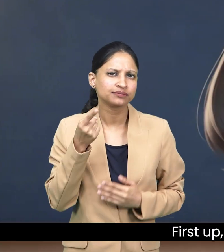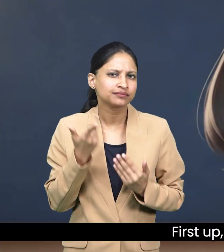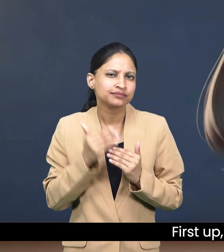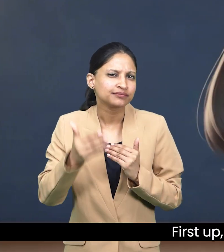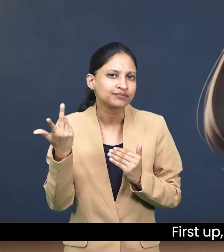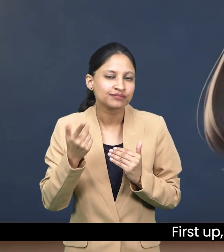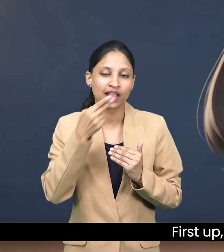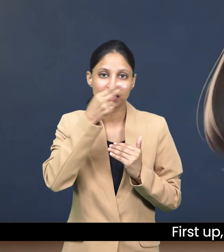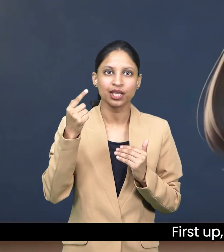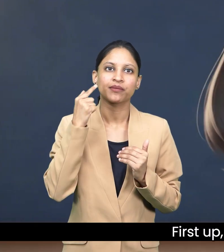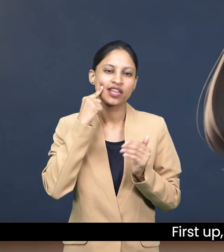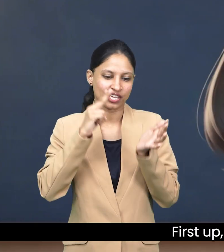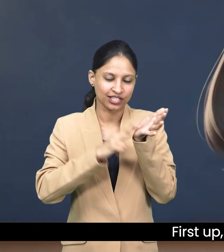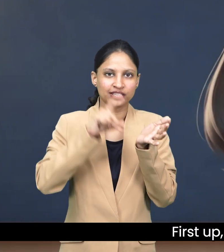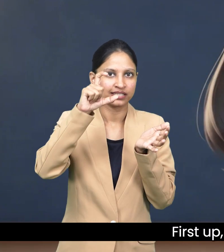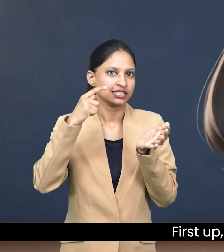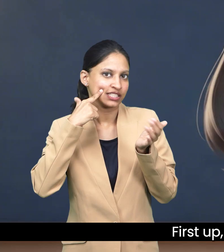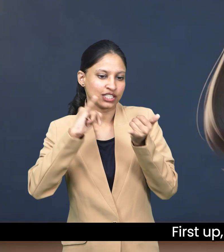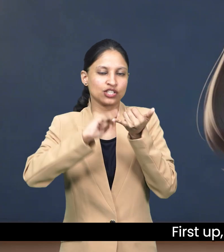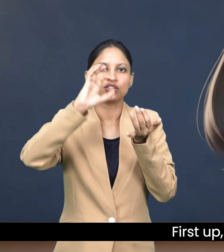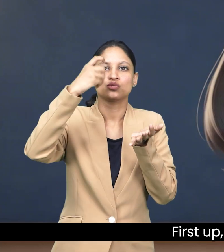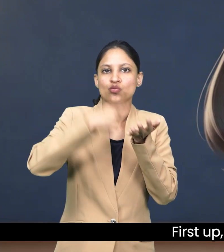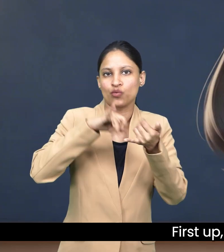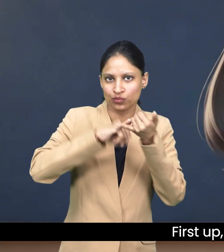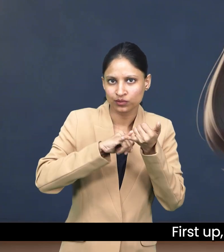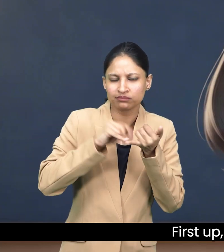First up, we have incisors.